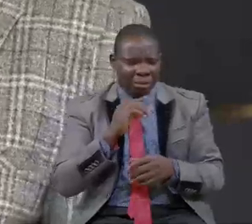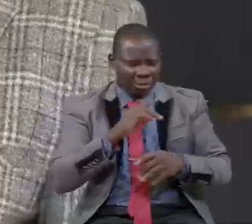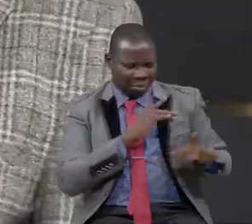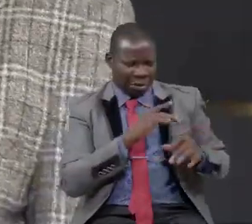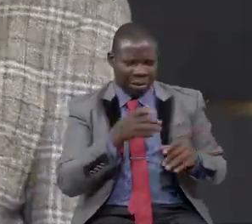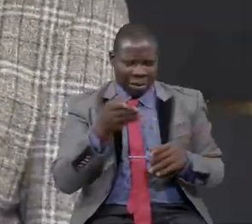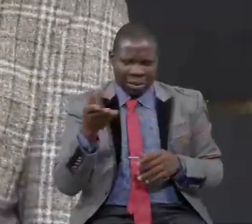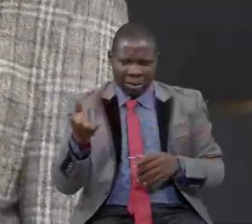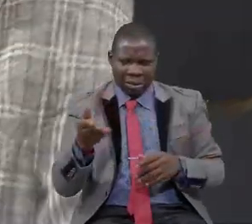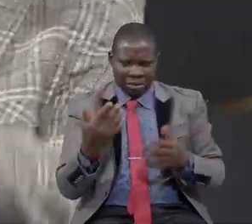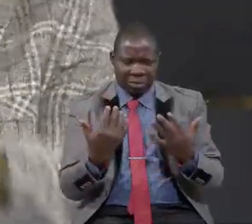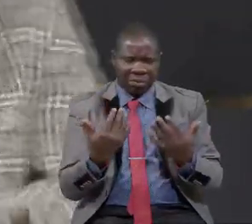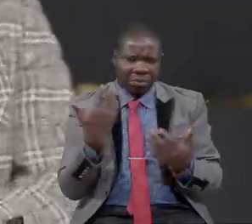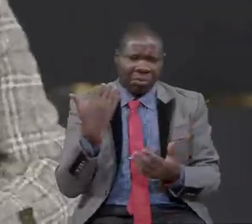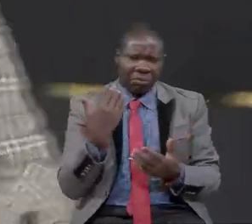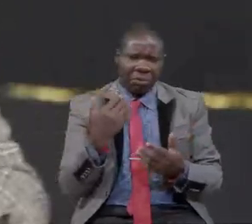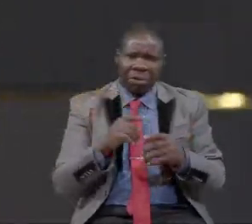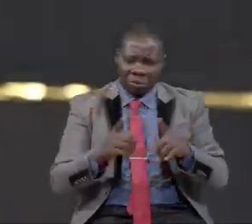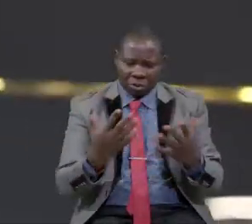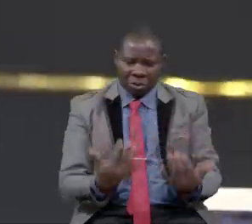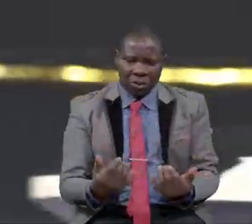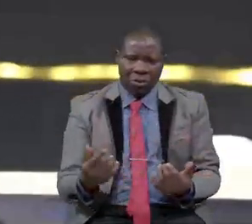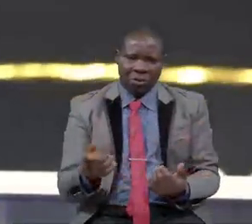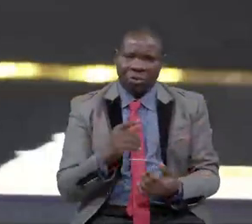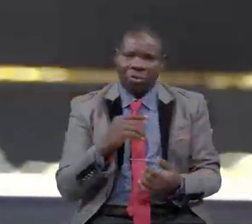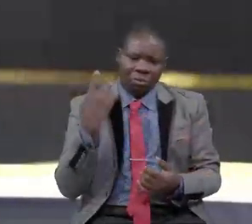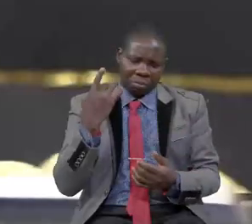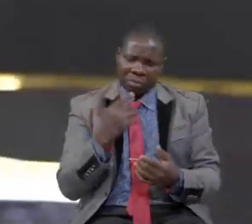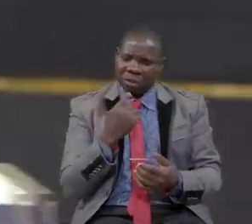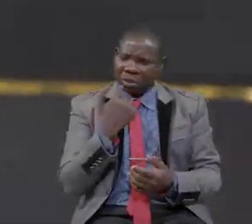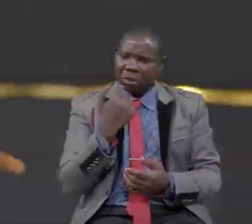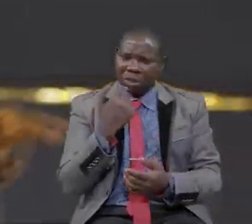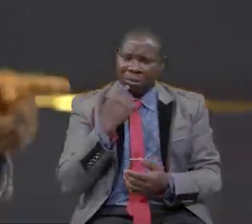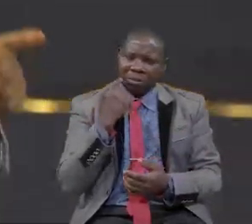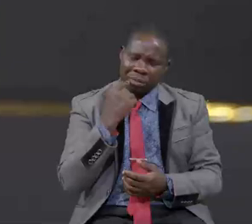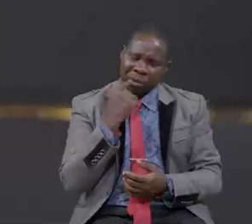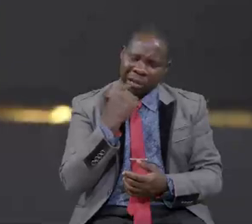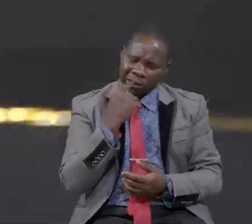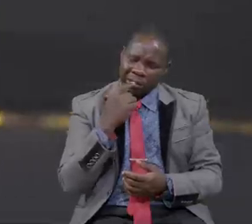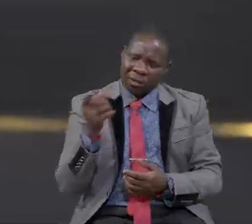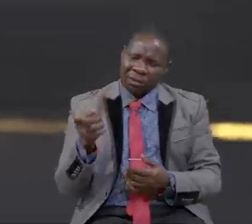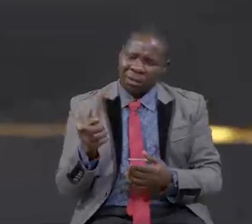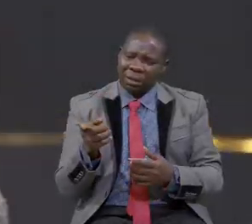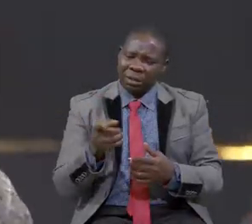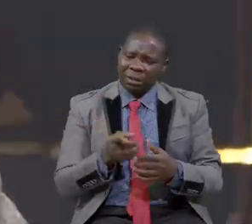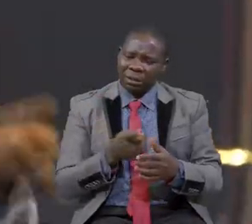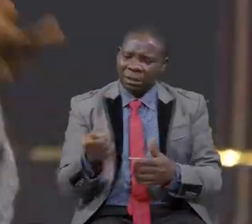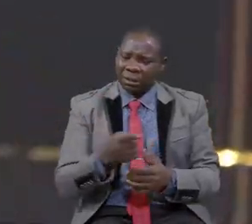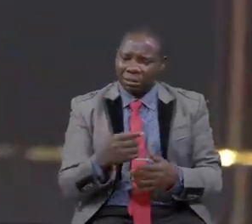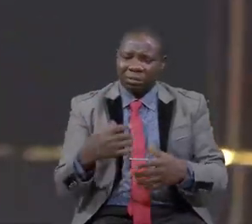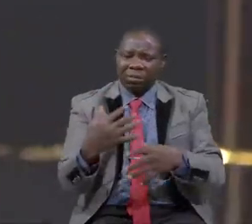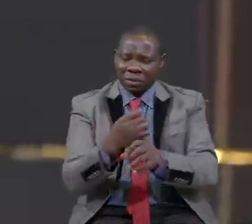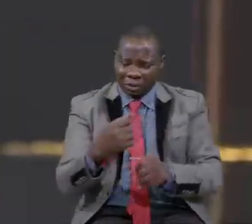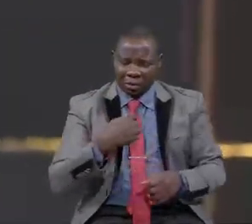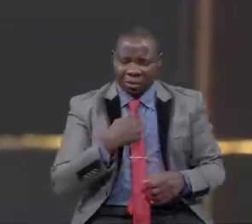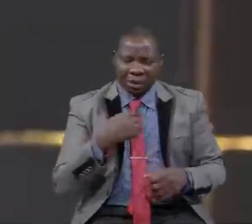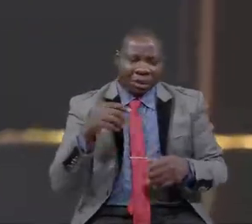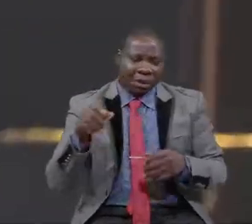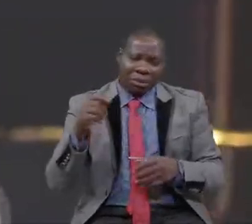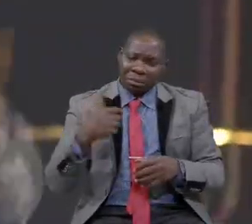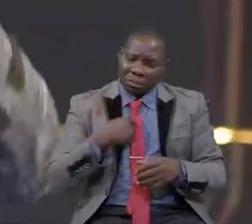do that. Take him to court. Call me as a witness. I know him. And I know him.